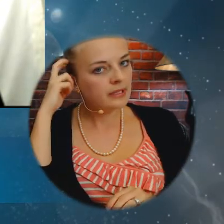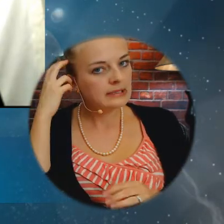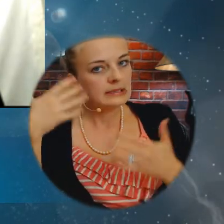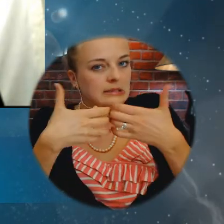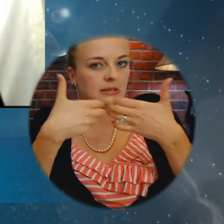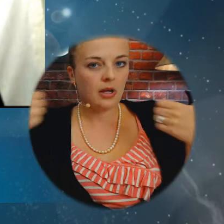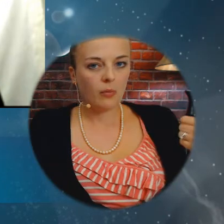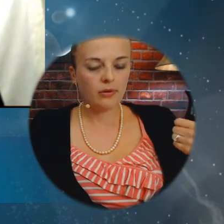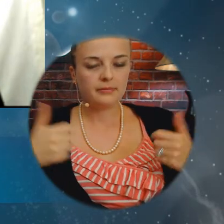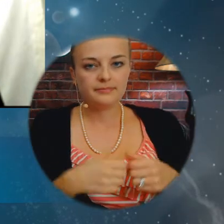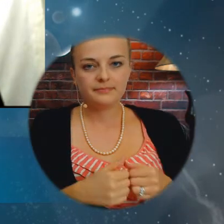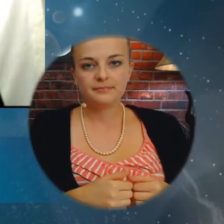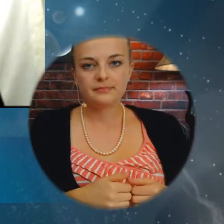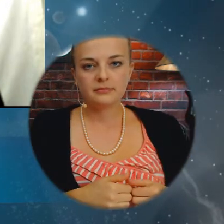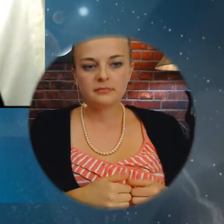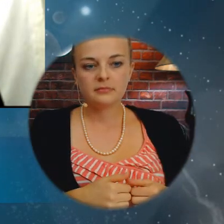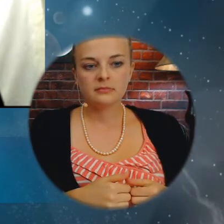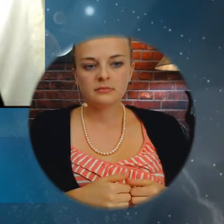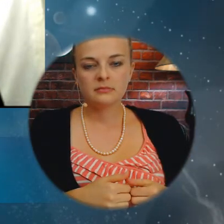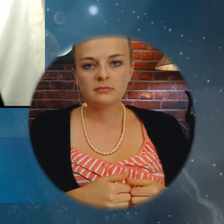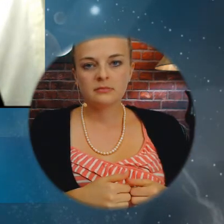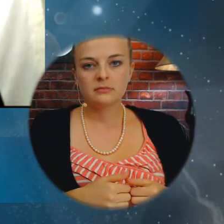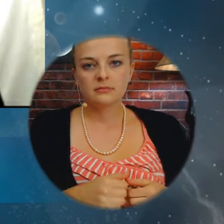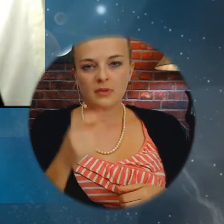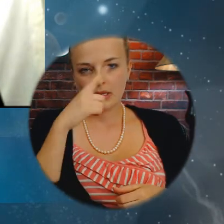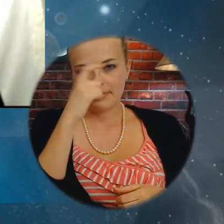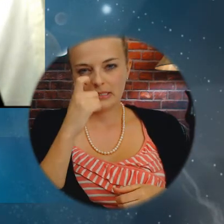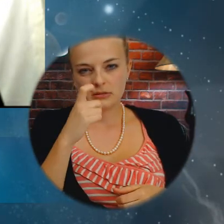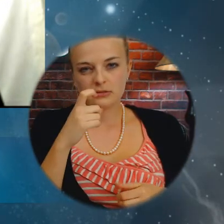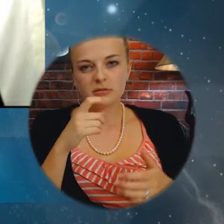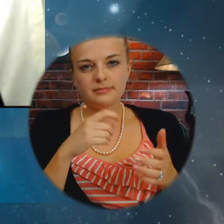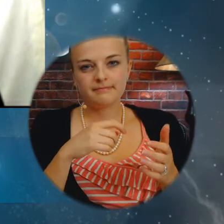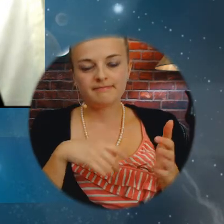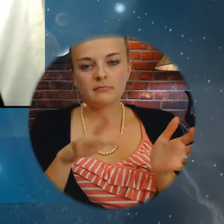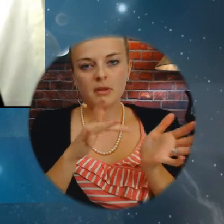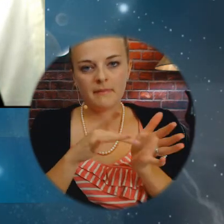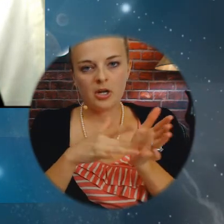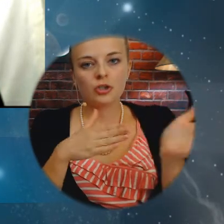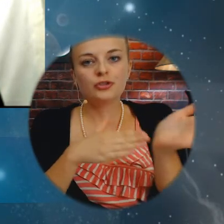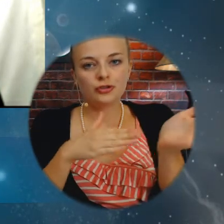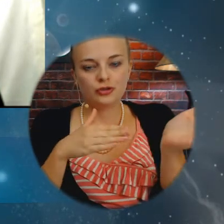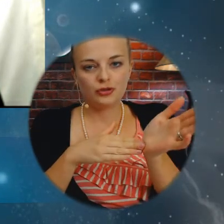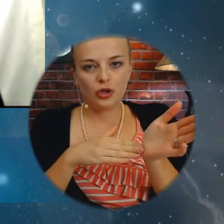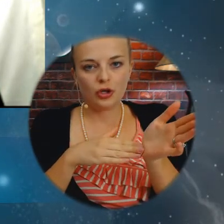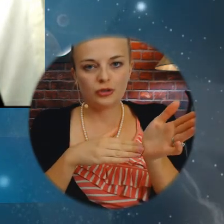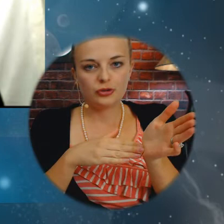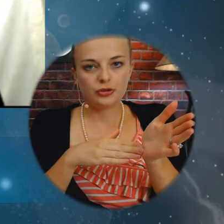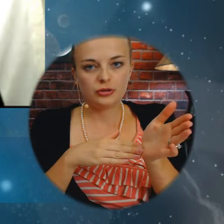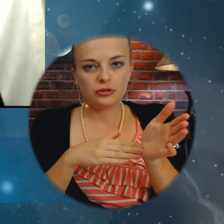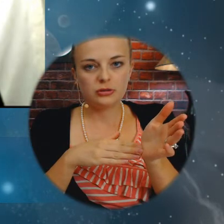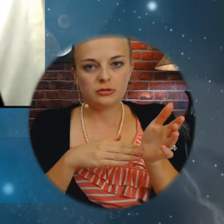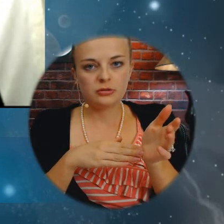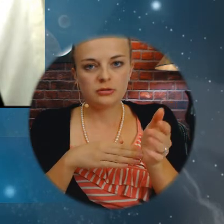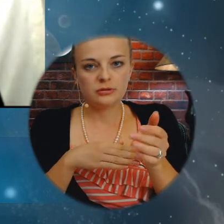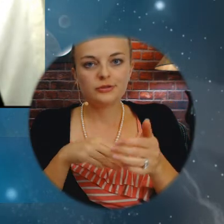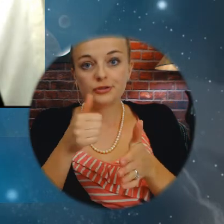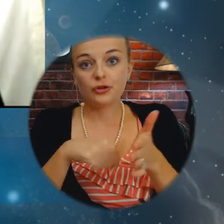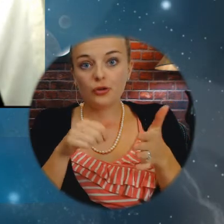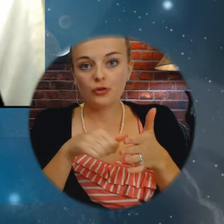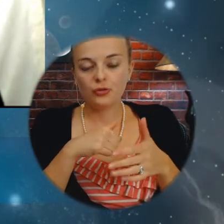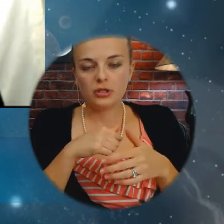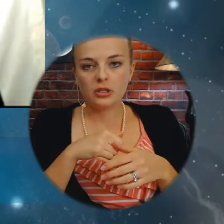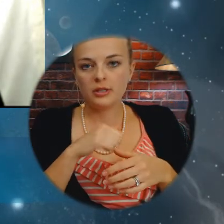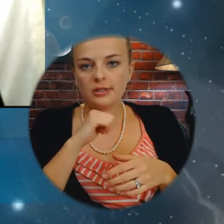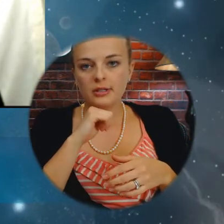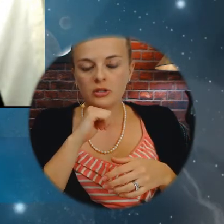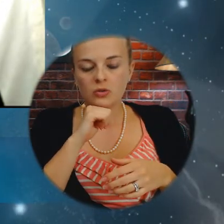implant is something that's a little bit more of an invasive procedure that needs to be done by your nose and throat physician. We're really talking about,